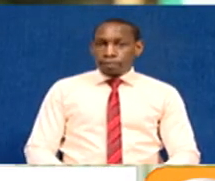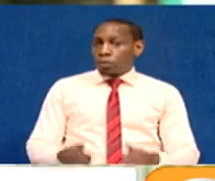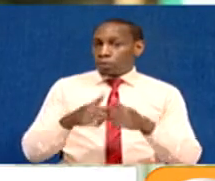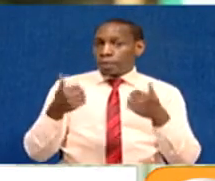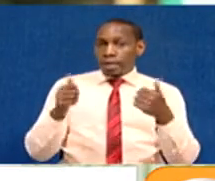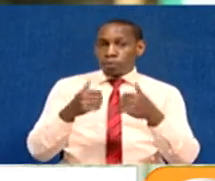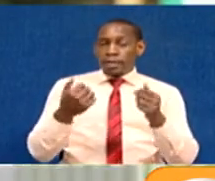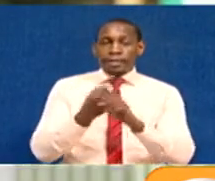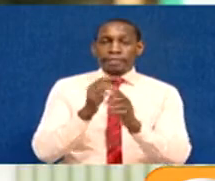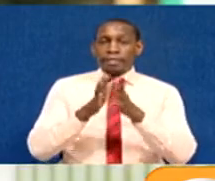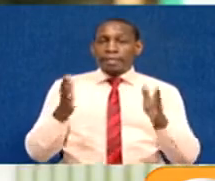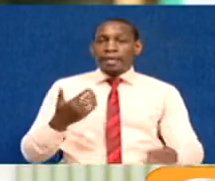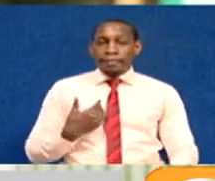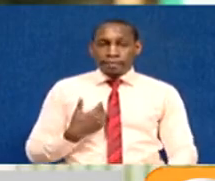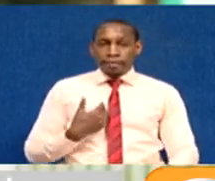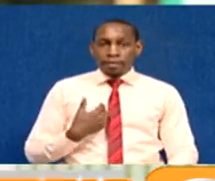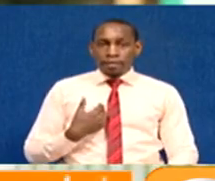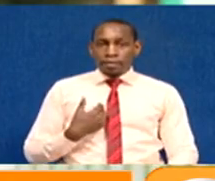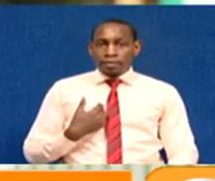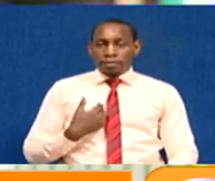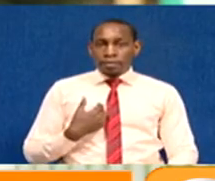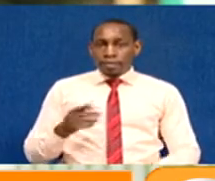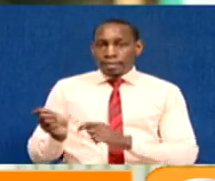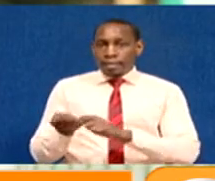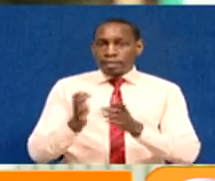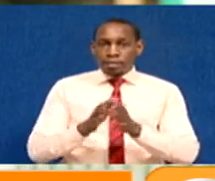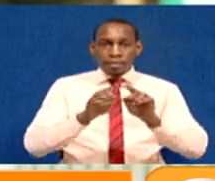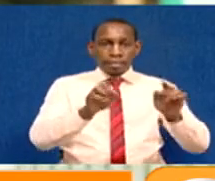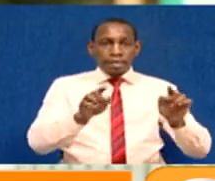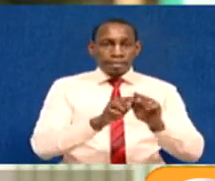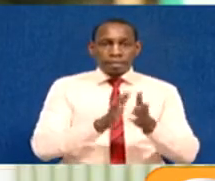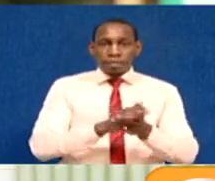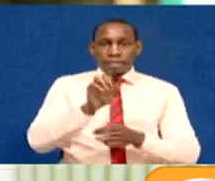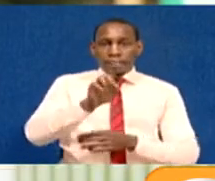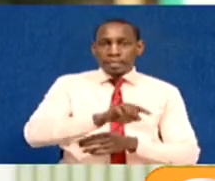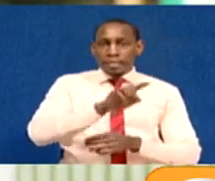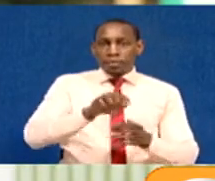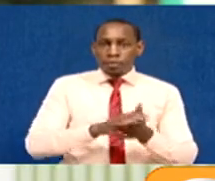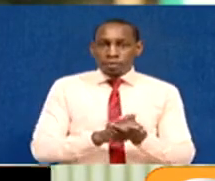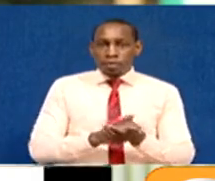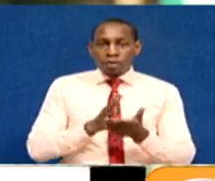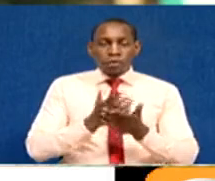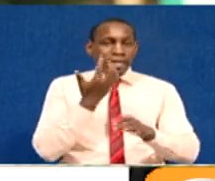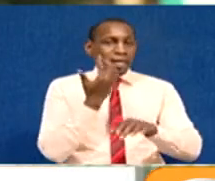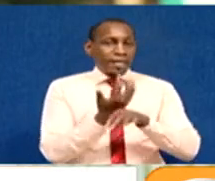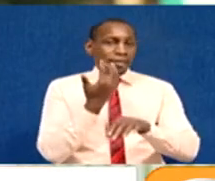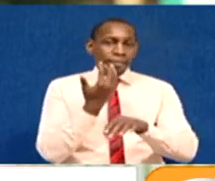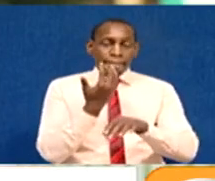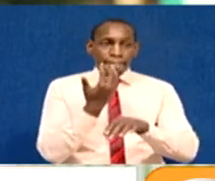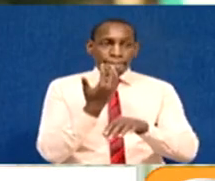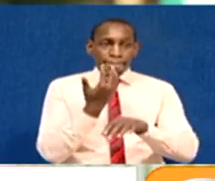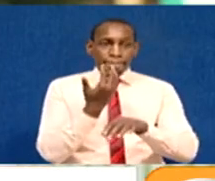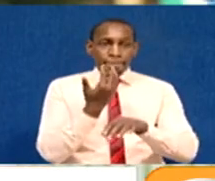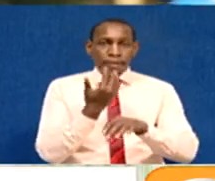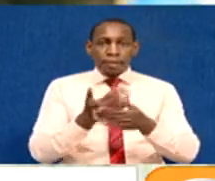Well, there's a big difference, and the tee boxes are very, the holes are very long, and the greens fast and hard. And